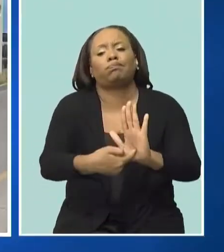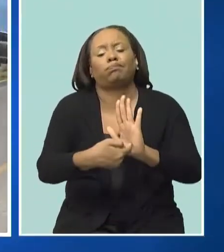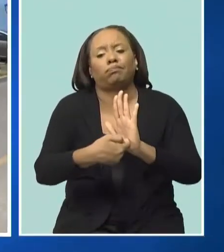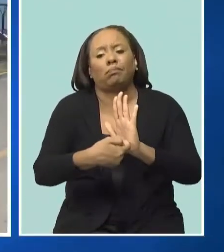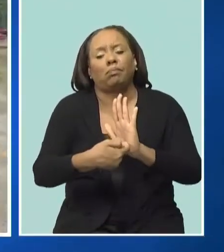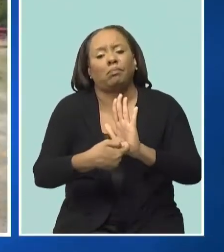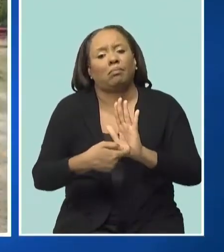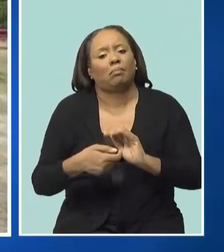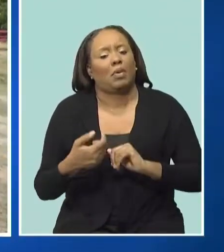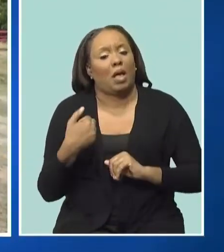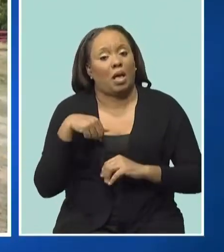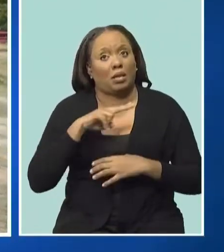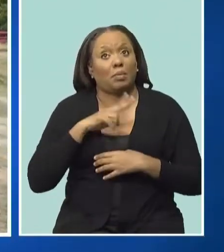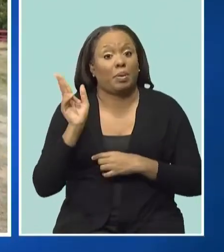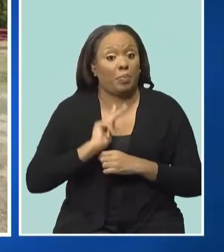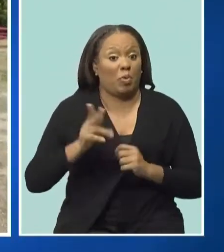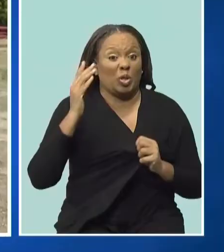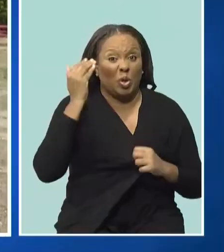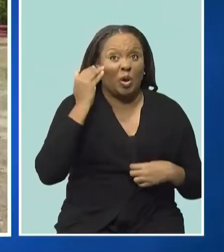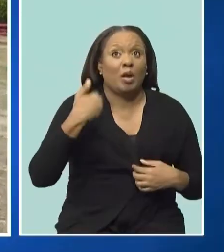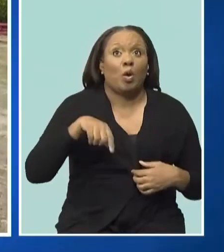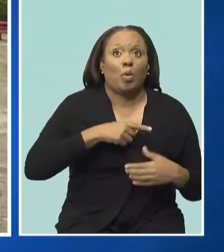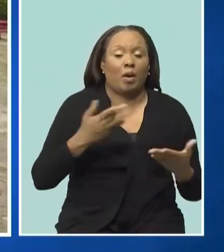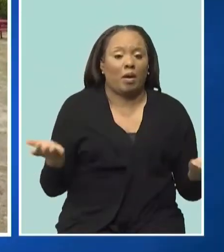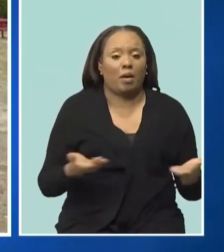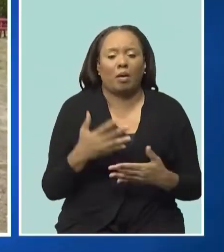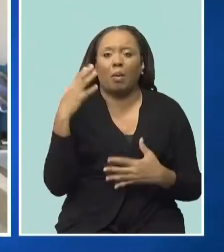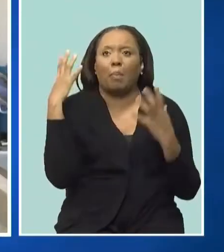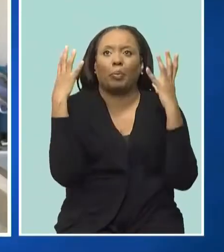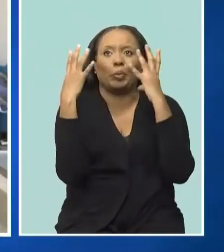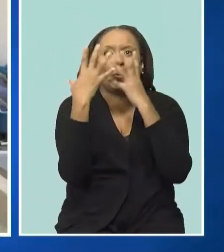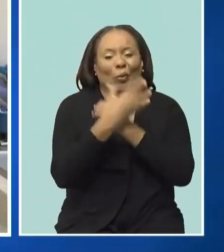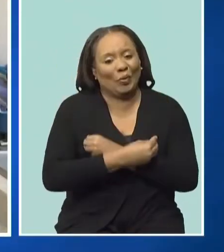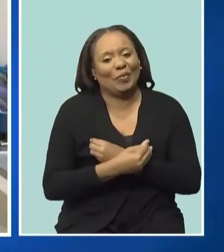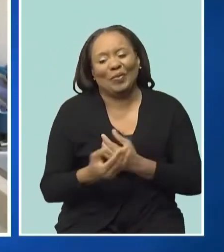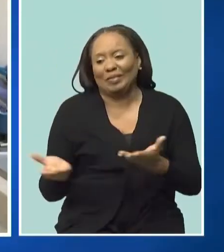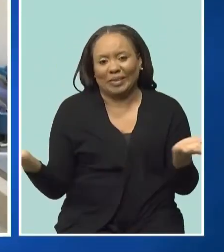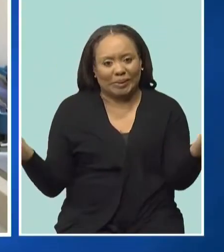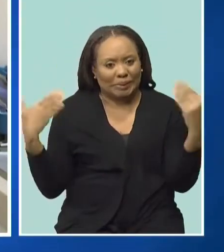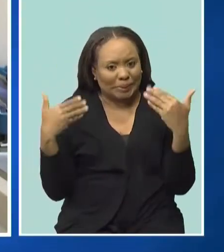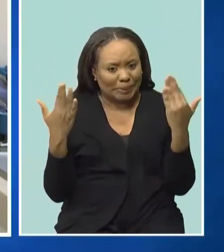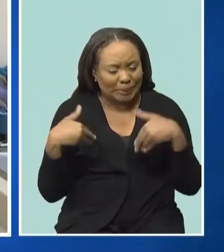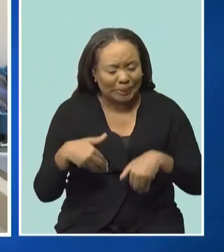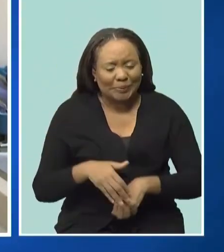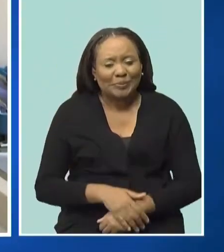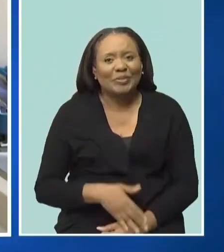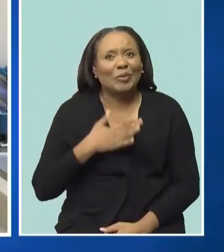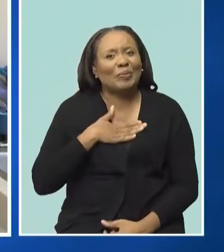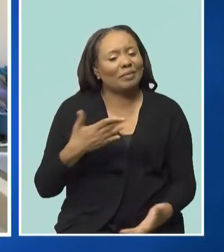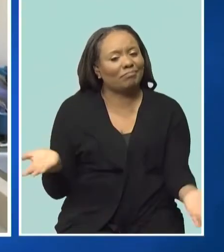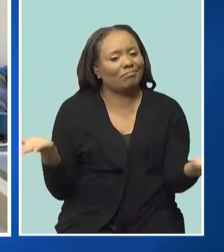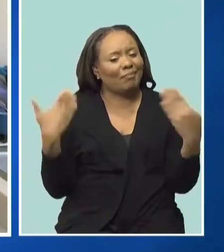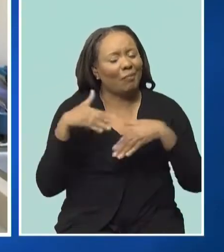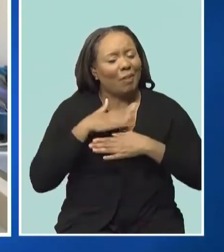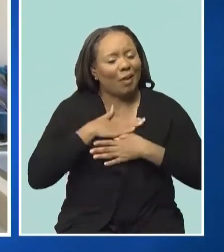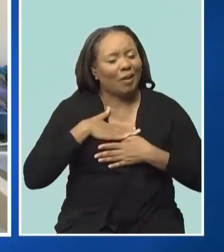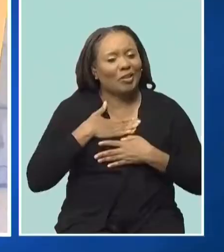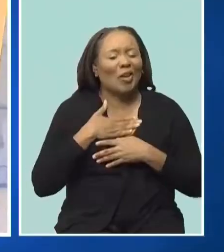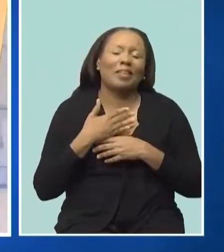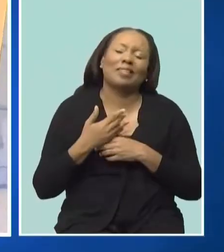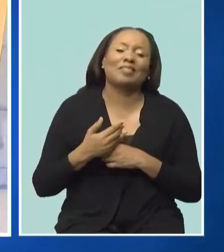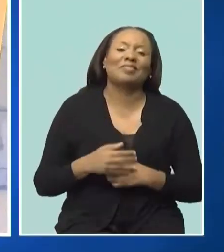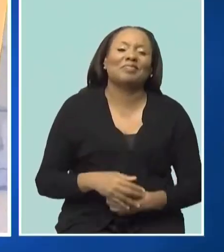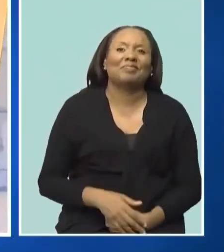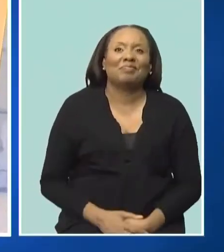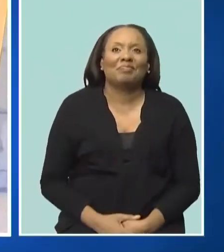will be aware that we are here, and it's a very beautiful spot to come to, so please come on down and enjoy. As you